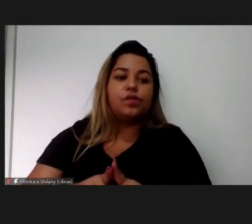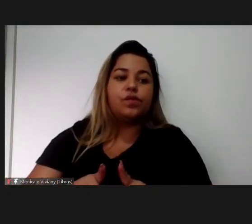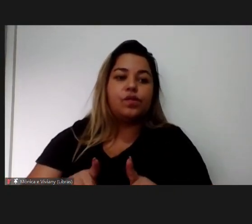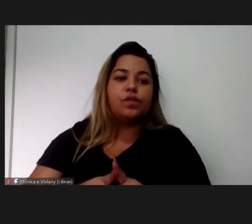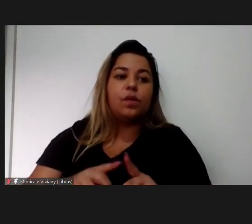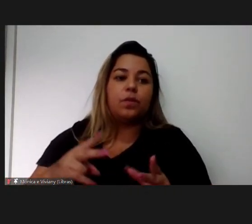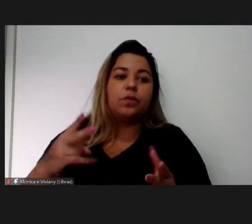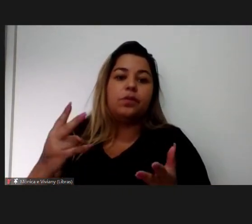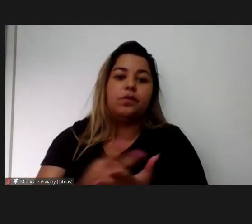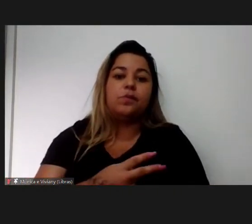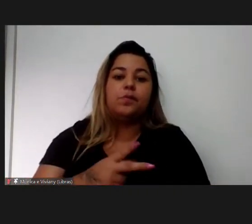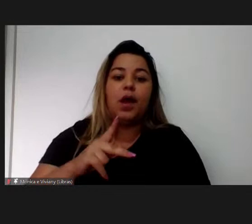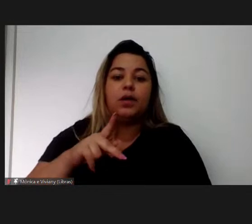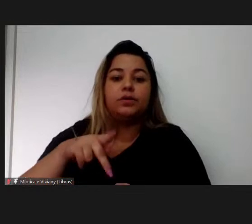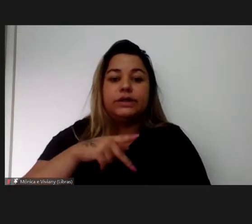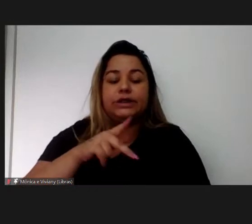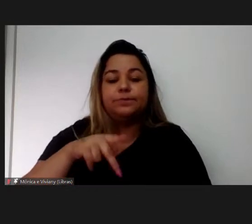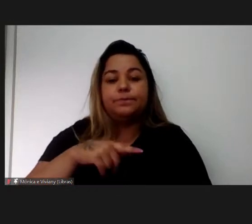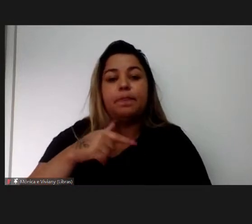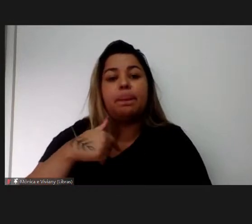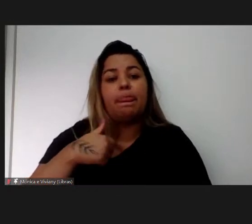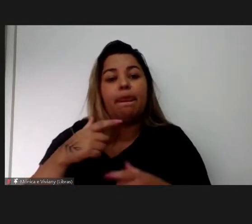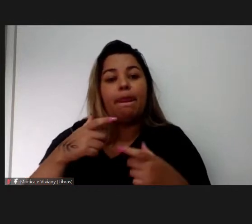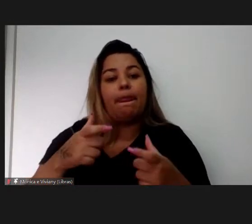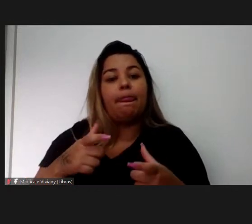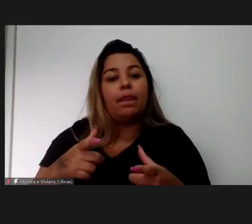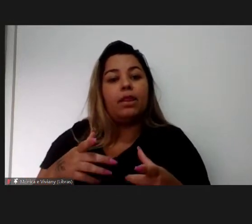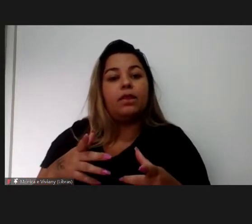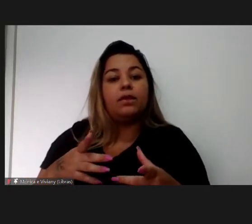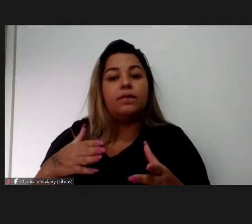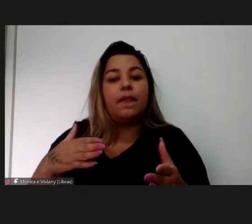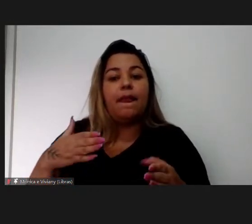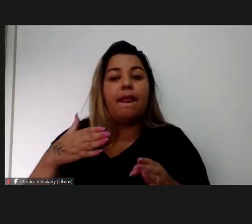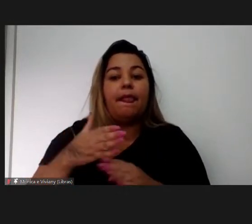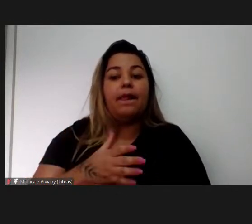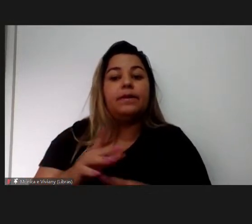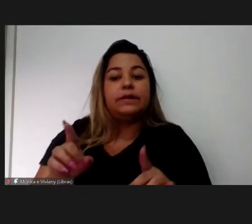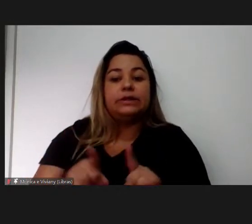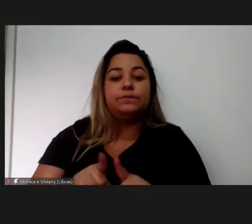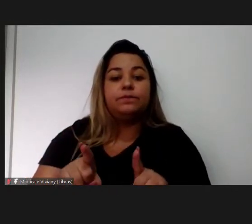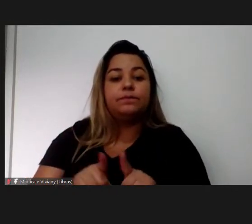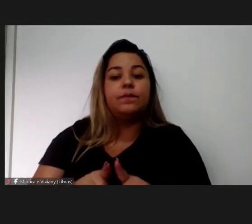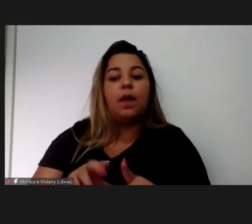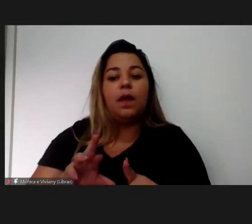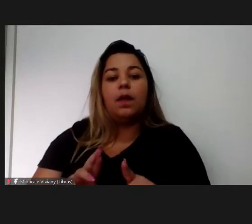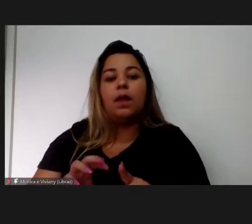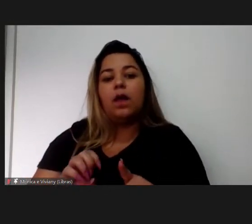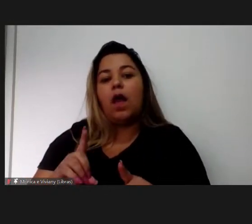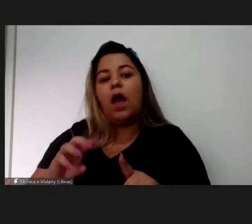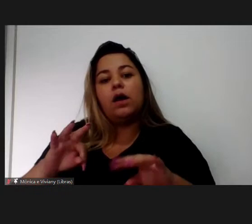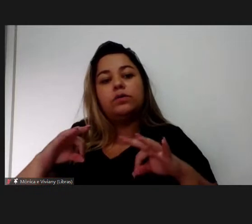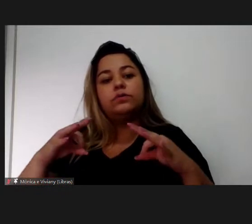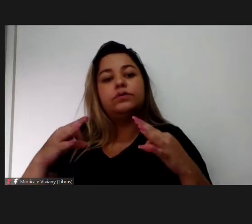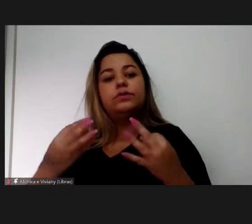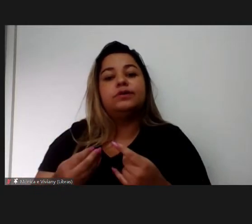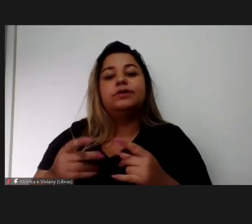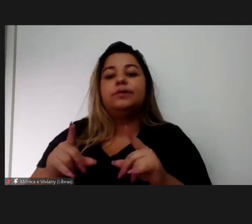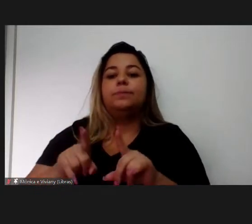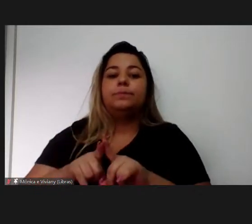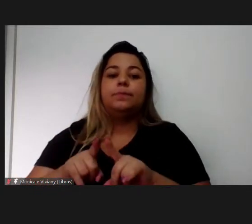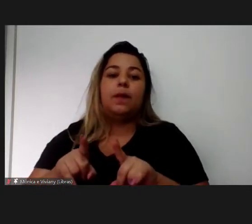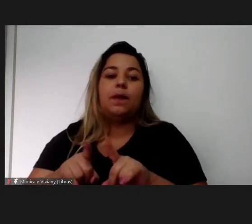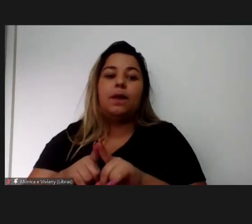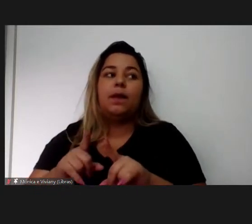actions for food and nutrition happen in the country, which is where I'm going to talk about now. So in all this network